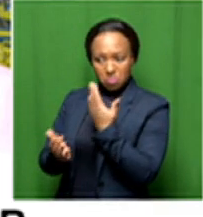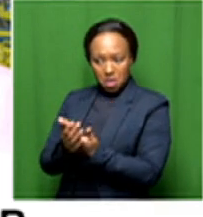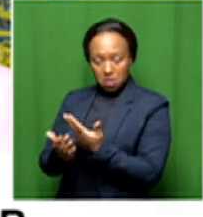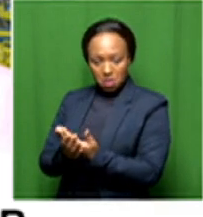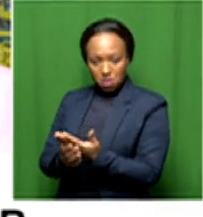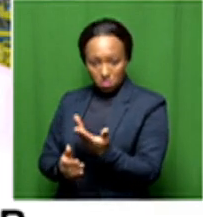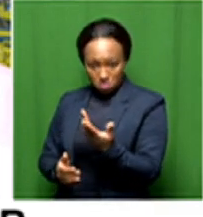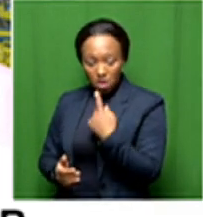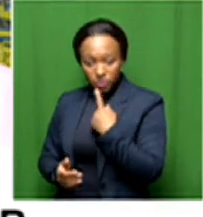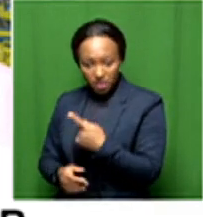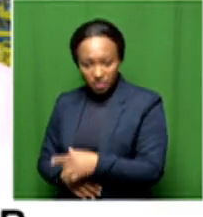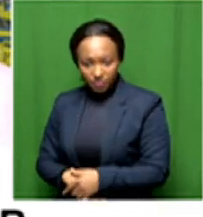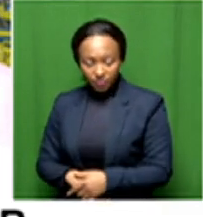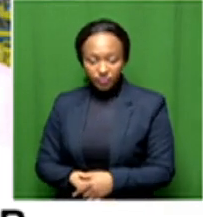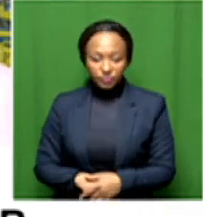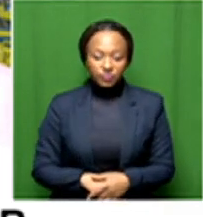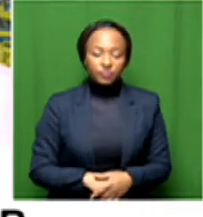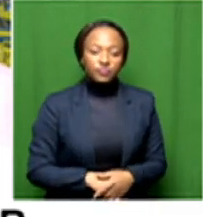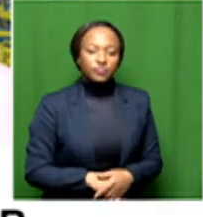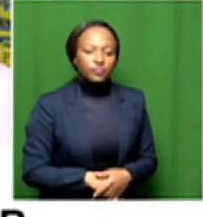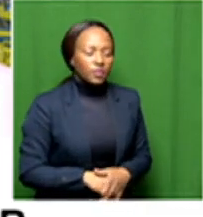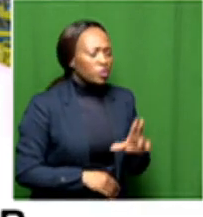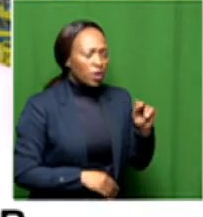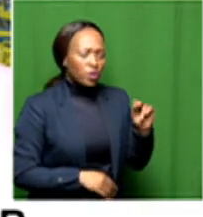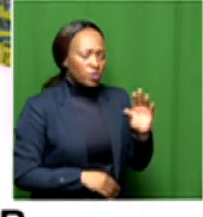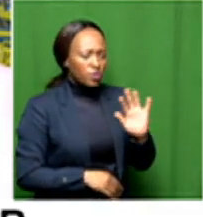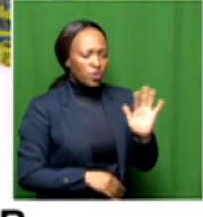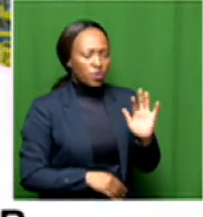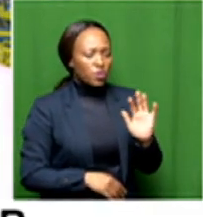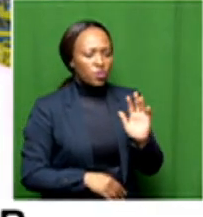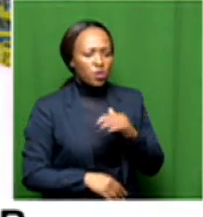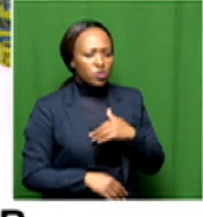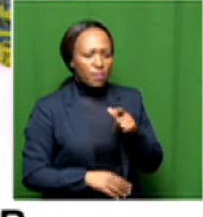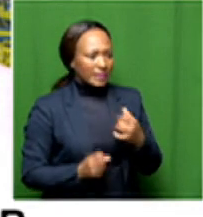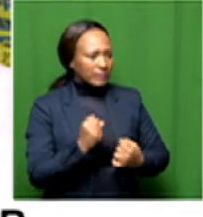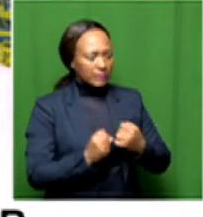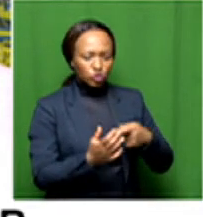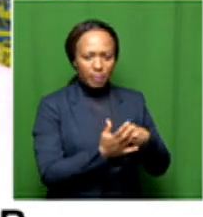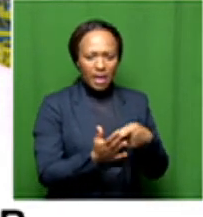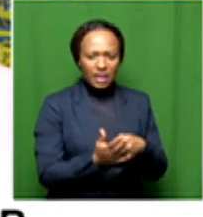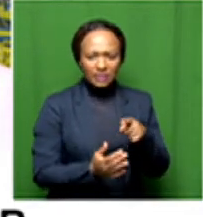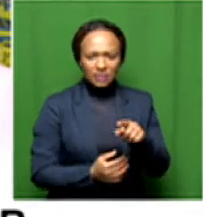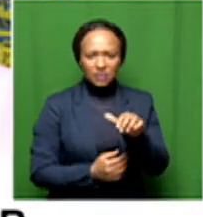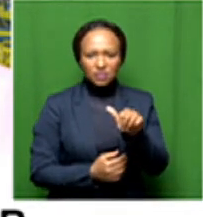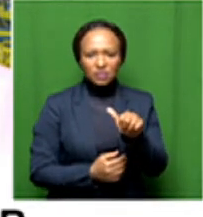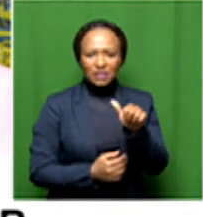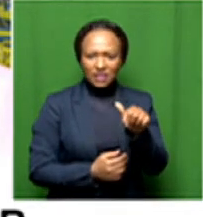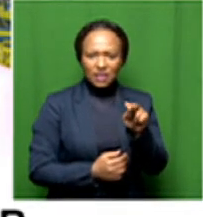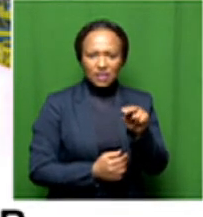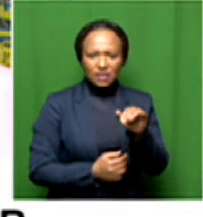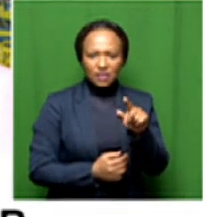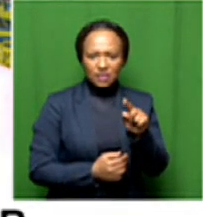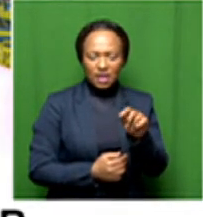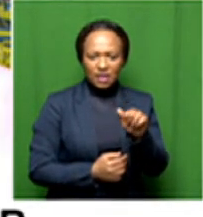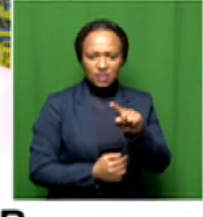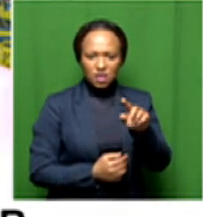there. No, absolutely. Nobody should go out and get Nitazoxanid. It is not available over